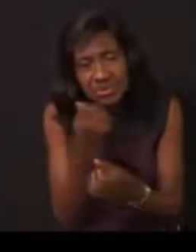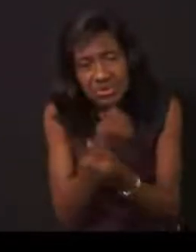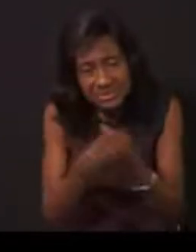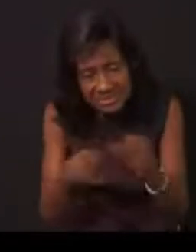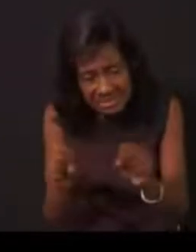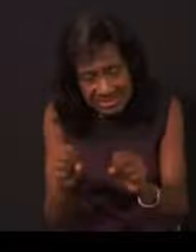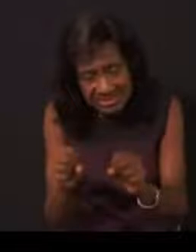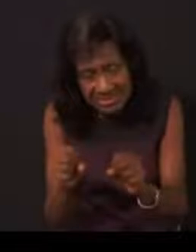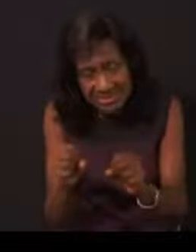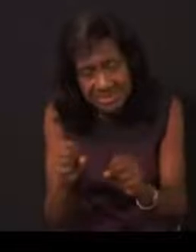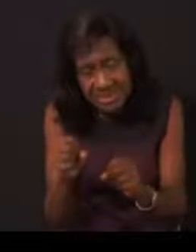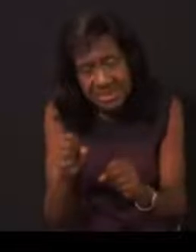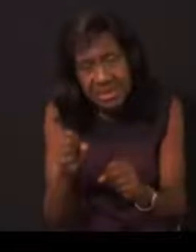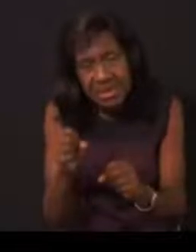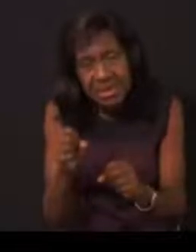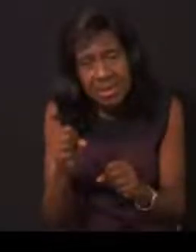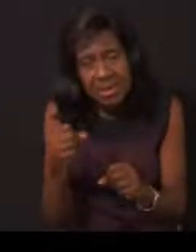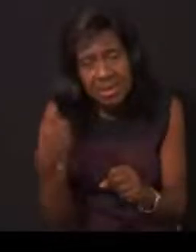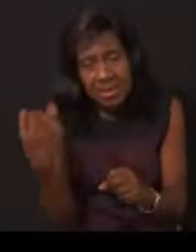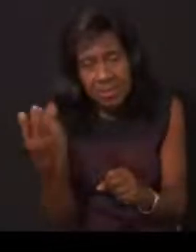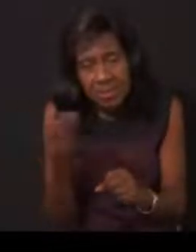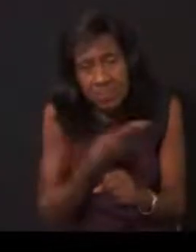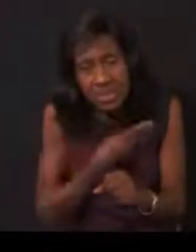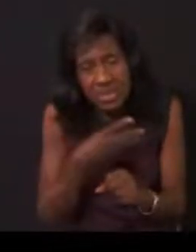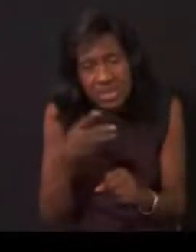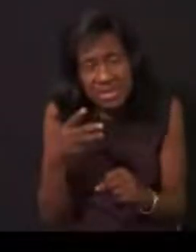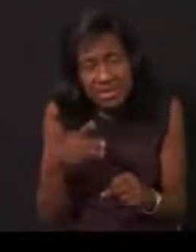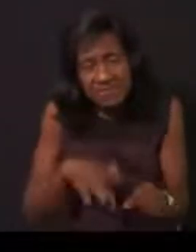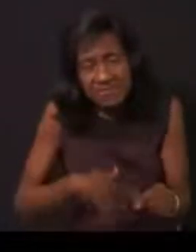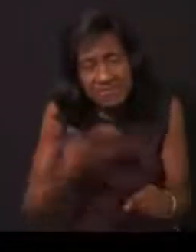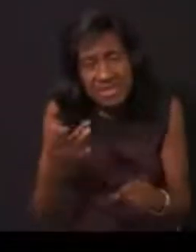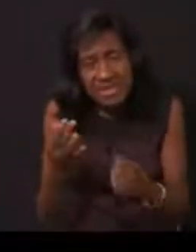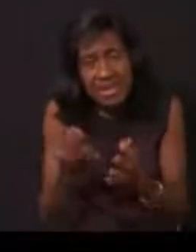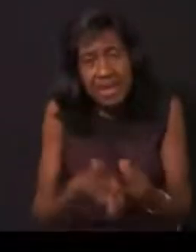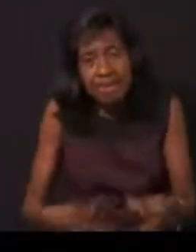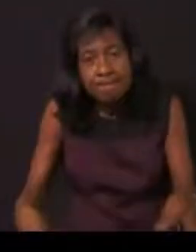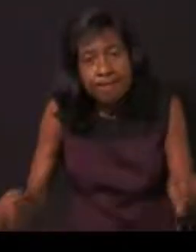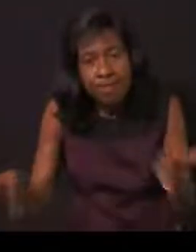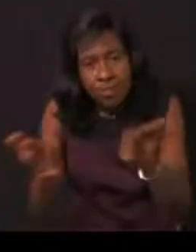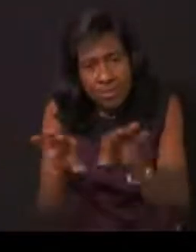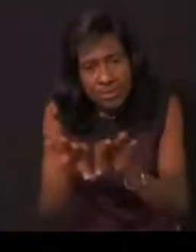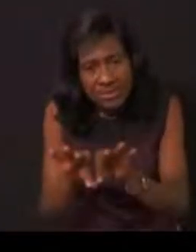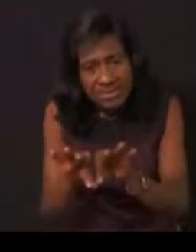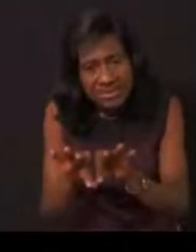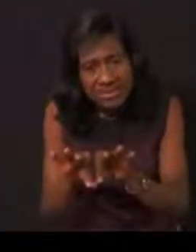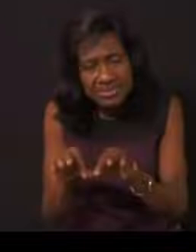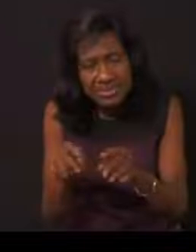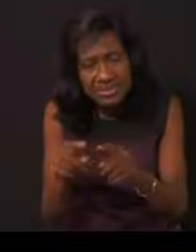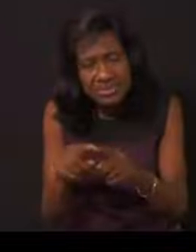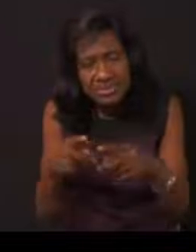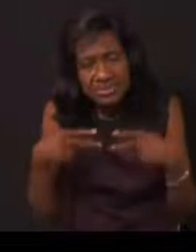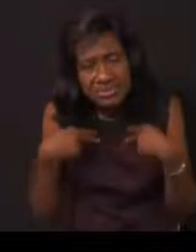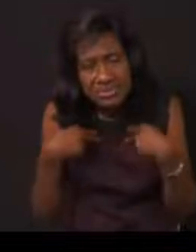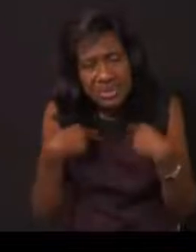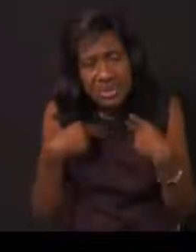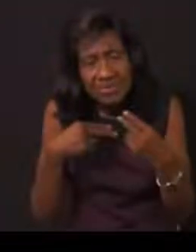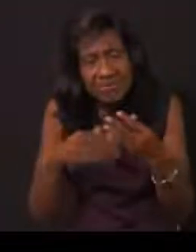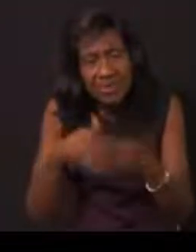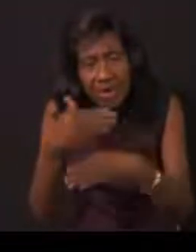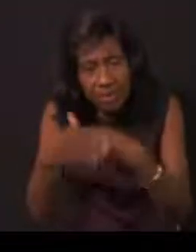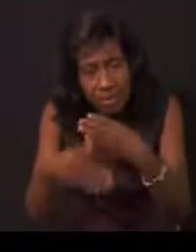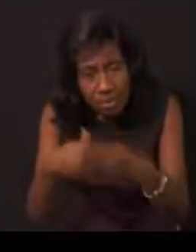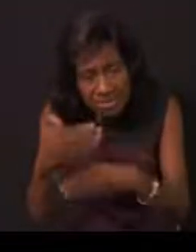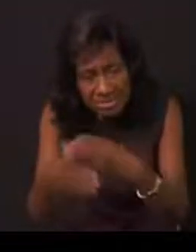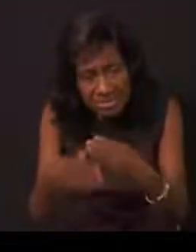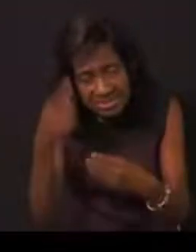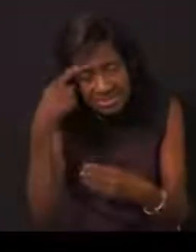catching anything, is why we felt it was important to have a robust process for public health in order to meet the needs